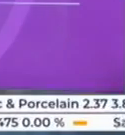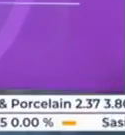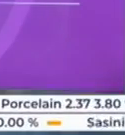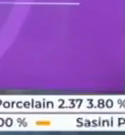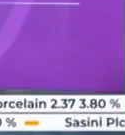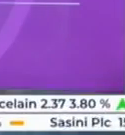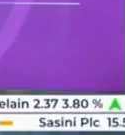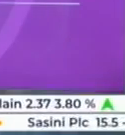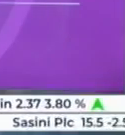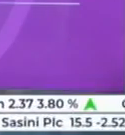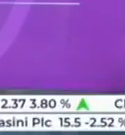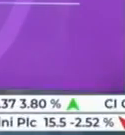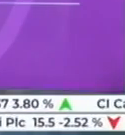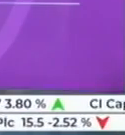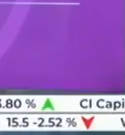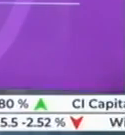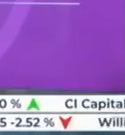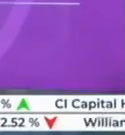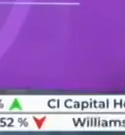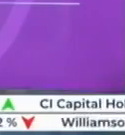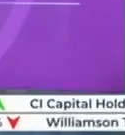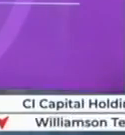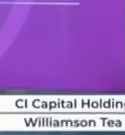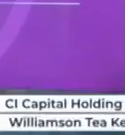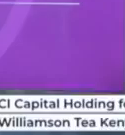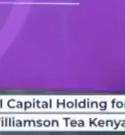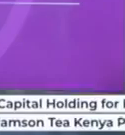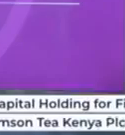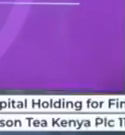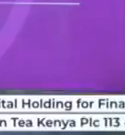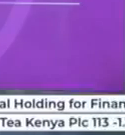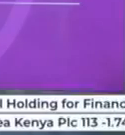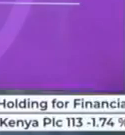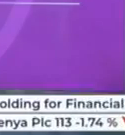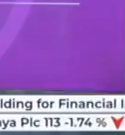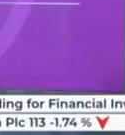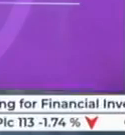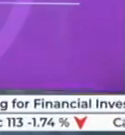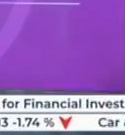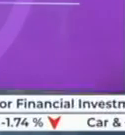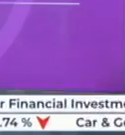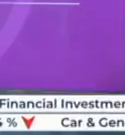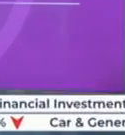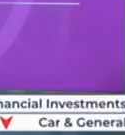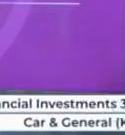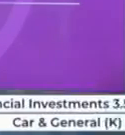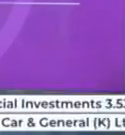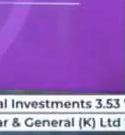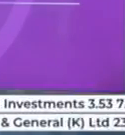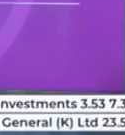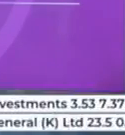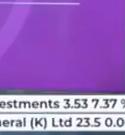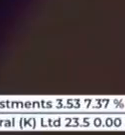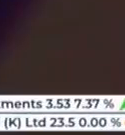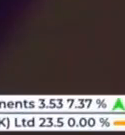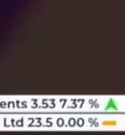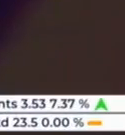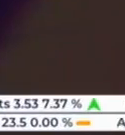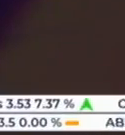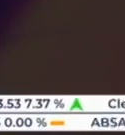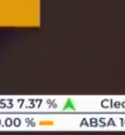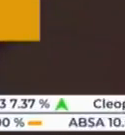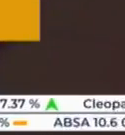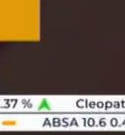the honey is lovely. Almost through with the jar, I find ways to use it on a regular basis. I